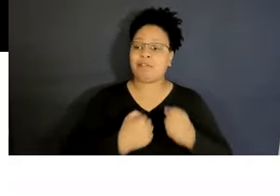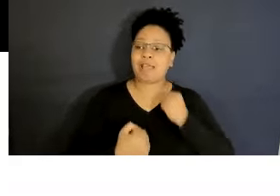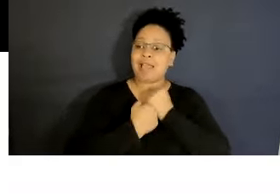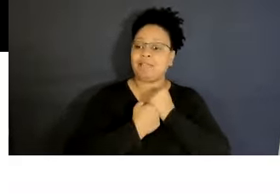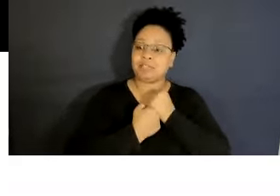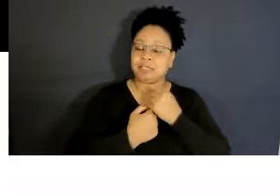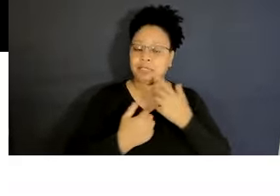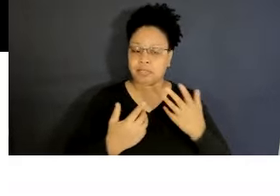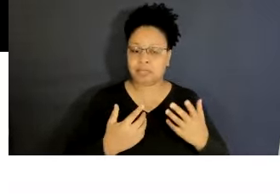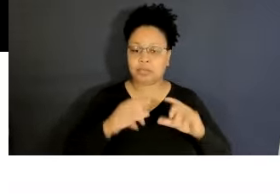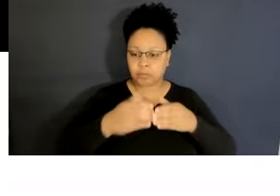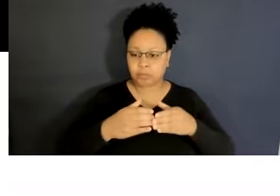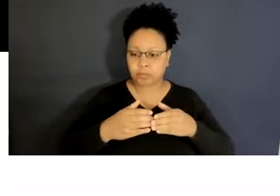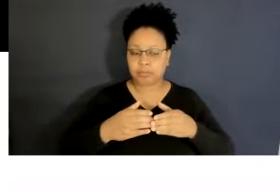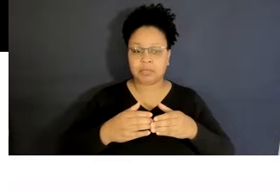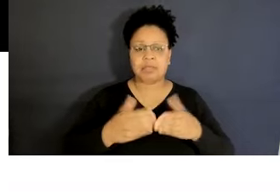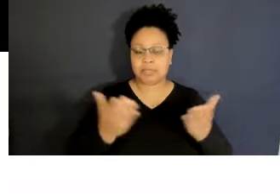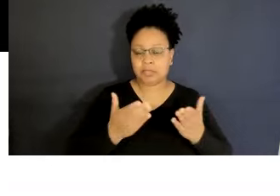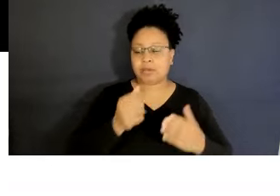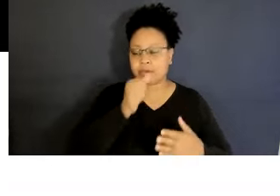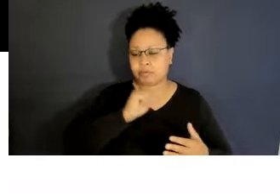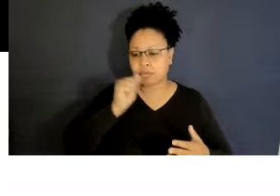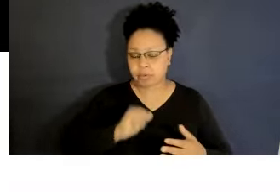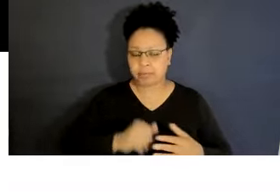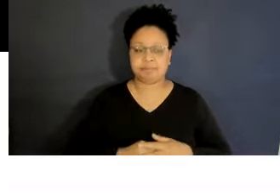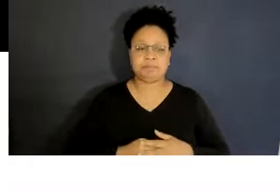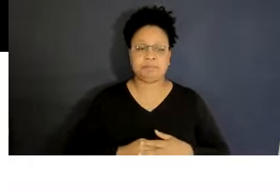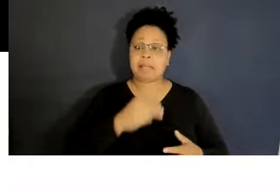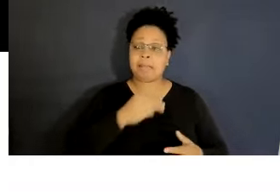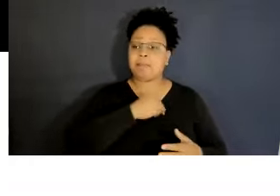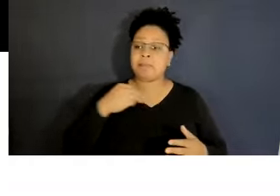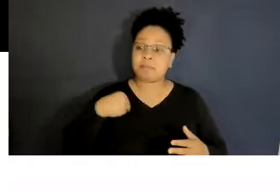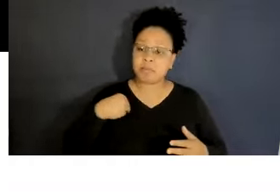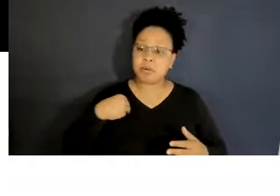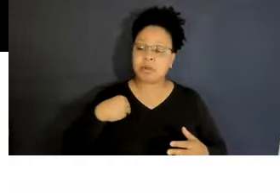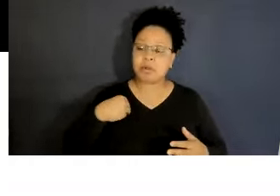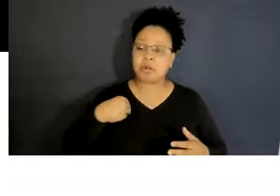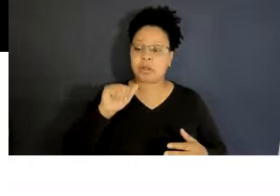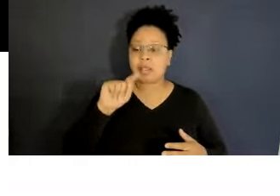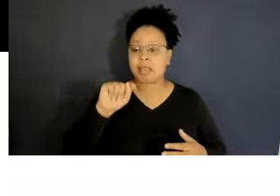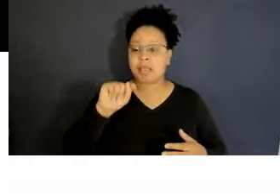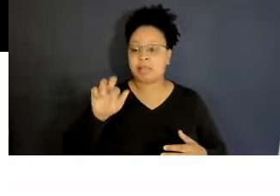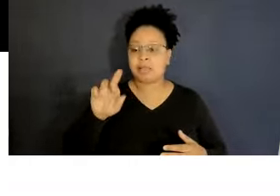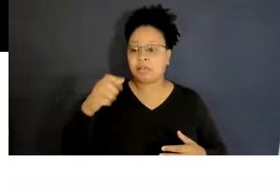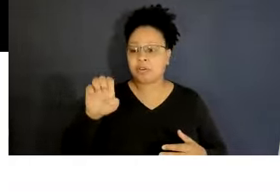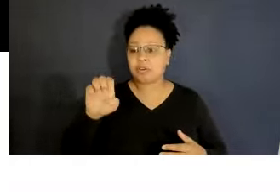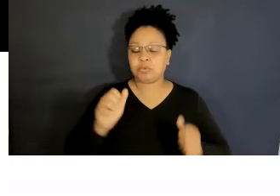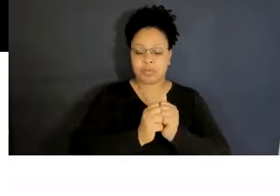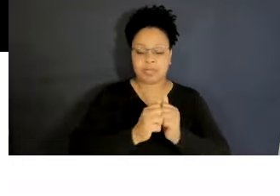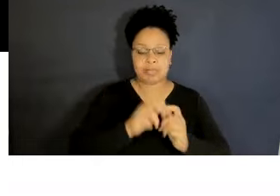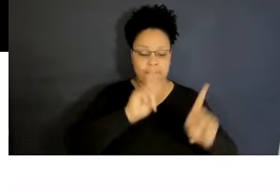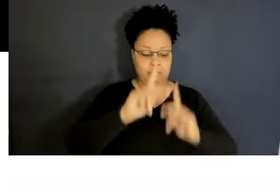in Arizona. I am also a member at large with People First of